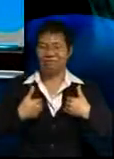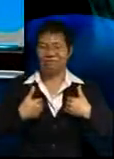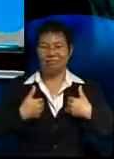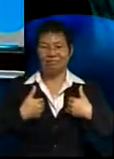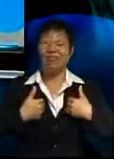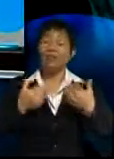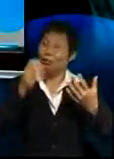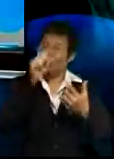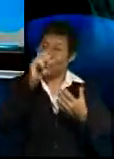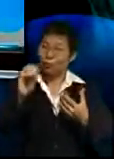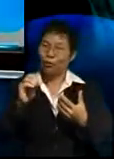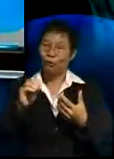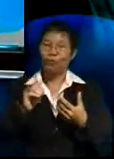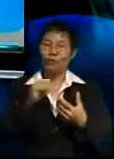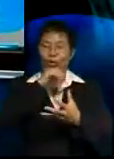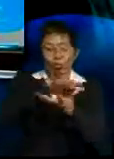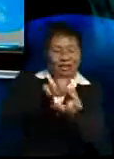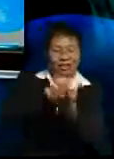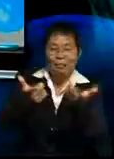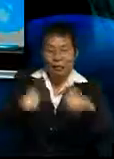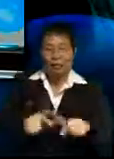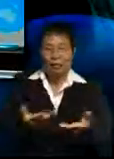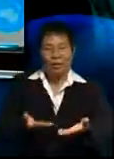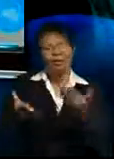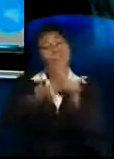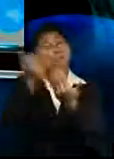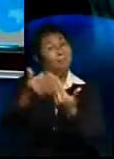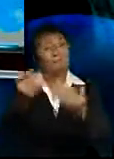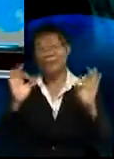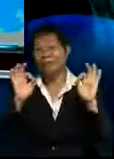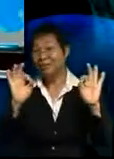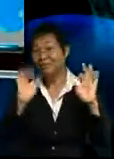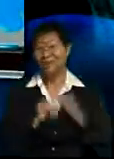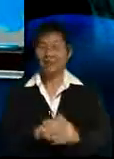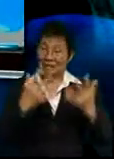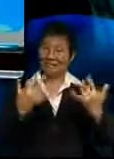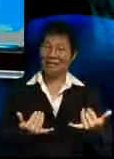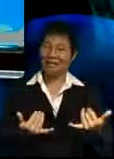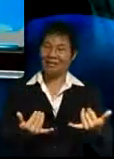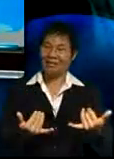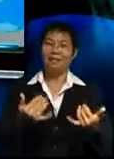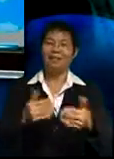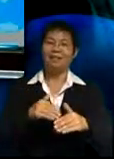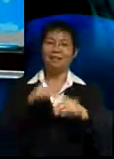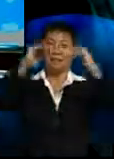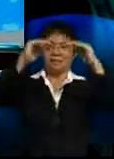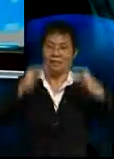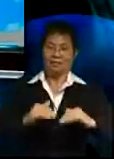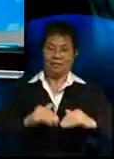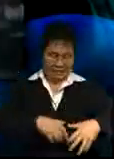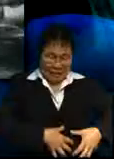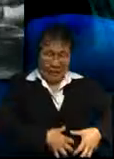esophagus, so no digestion takes place. Simple, isn't it? Now, let's move on to the